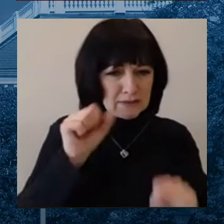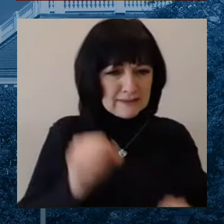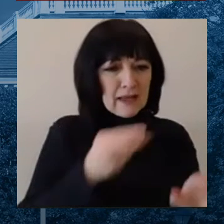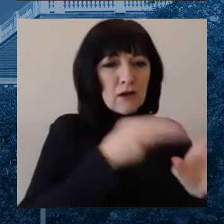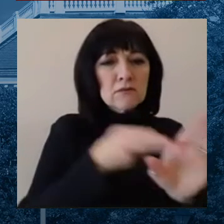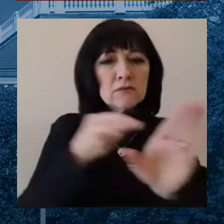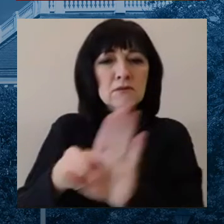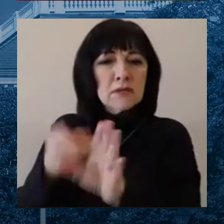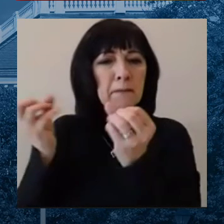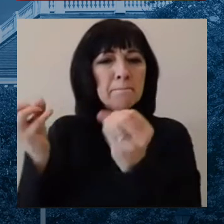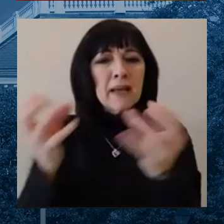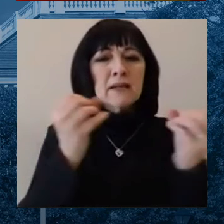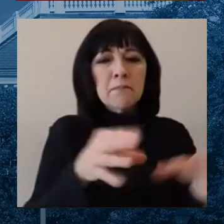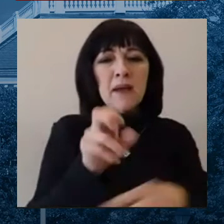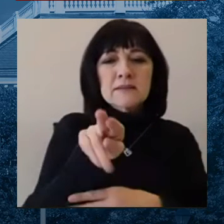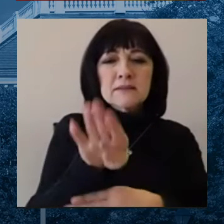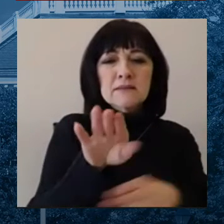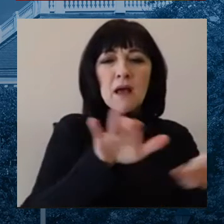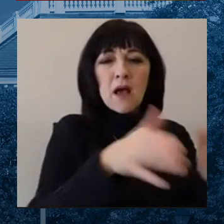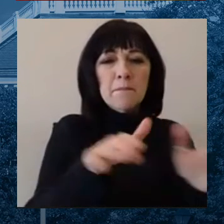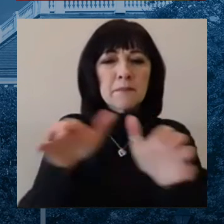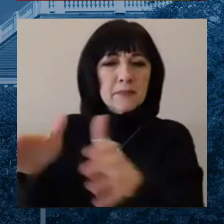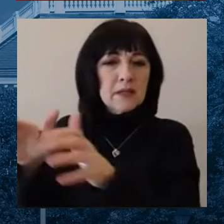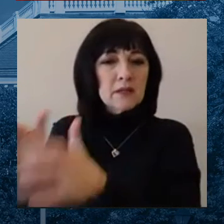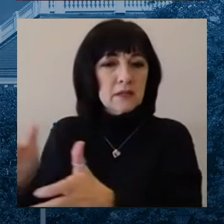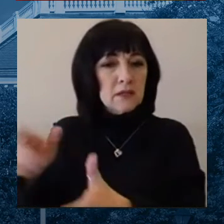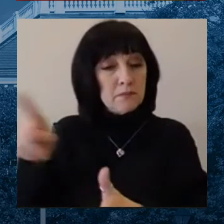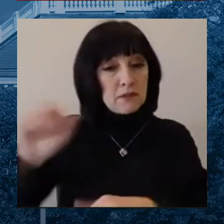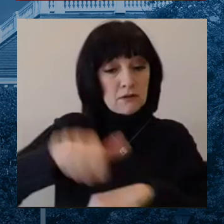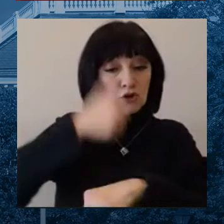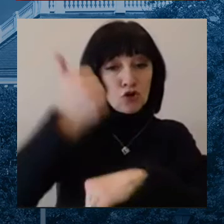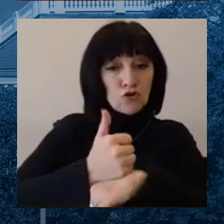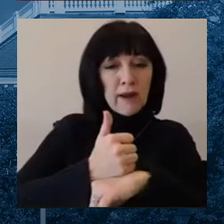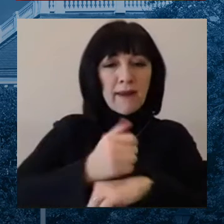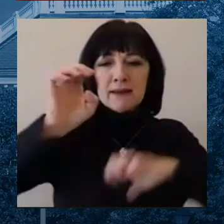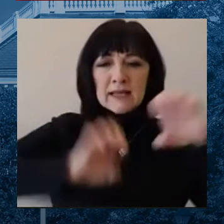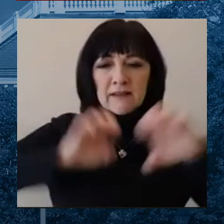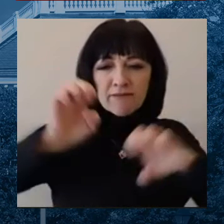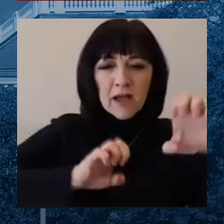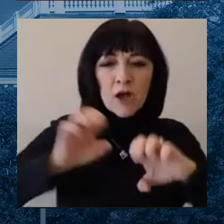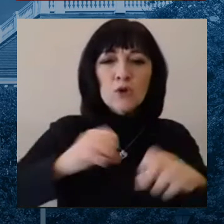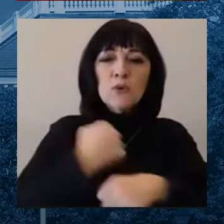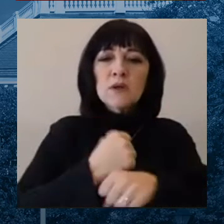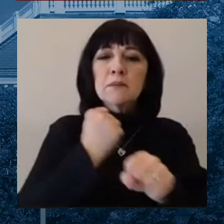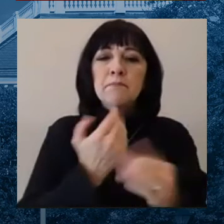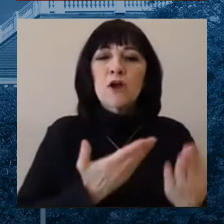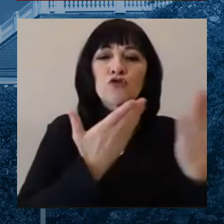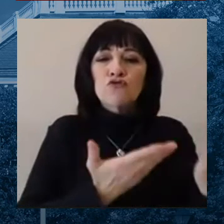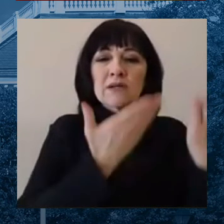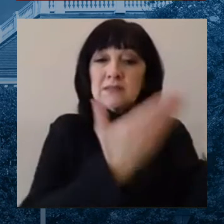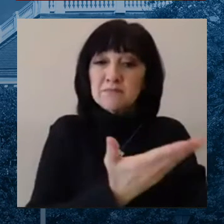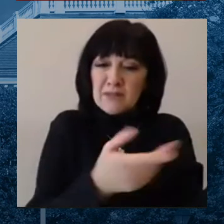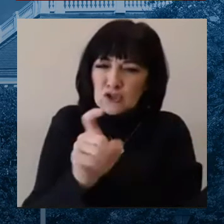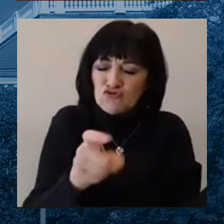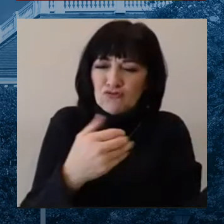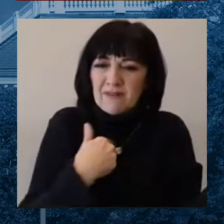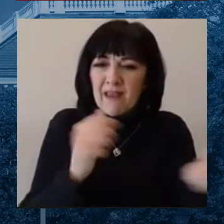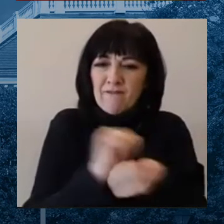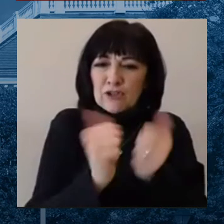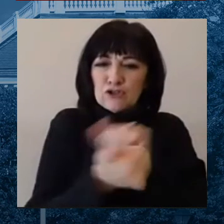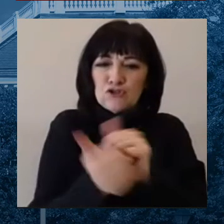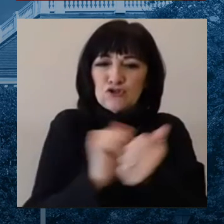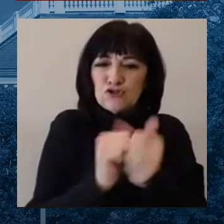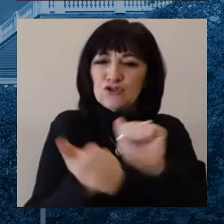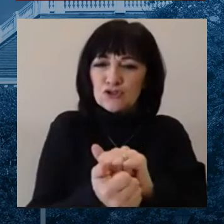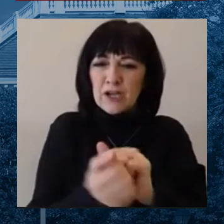subcommittees that have been created to evaluate disparities and make recommendations for changes as we